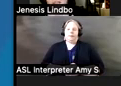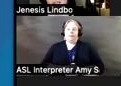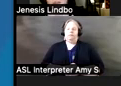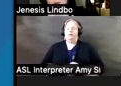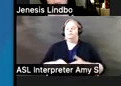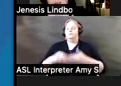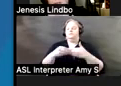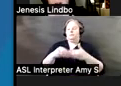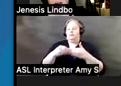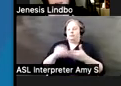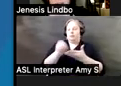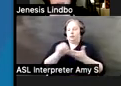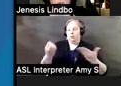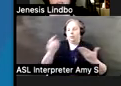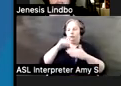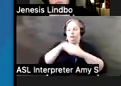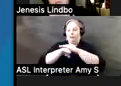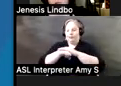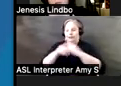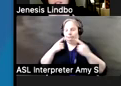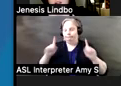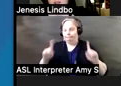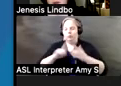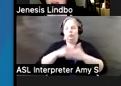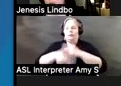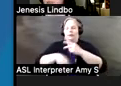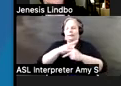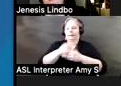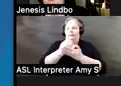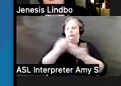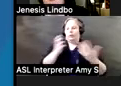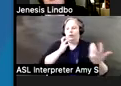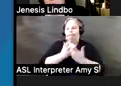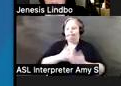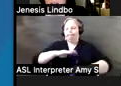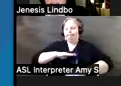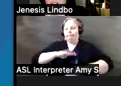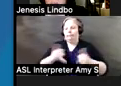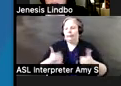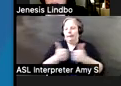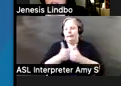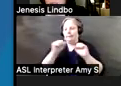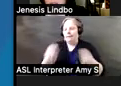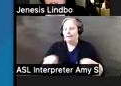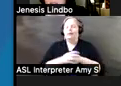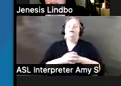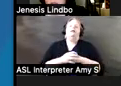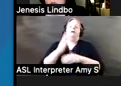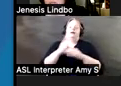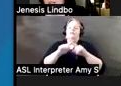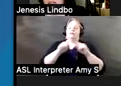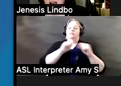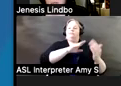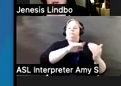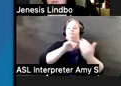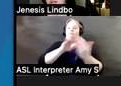Flexibility of equipment for access. What types of equipment are compatible to play the game? Can a combination of methods be